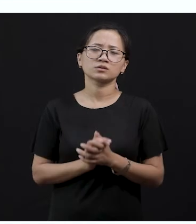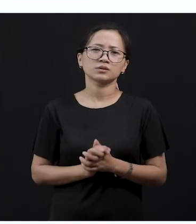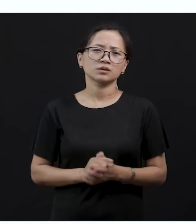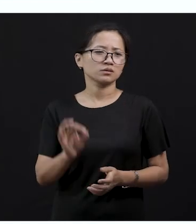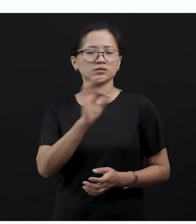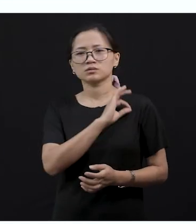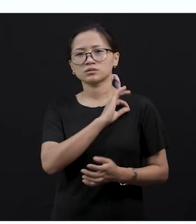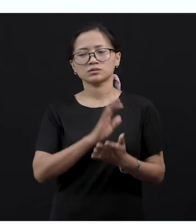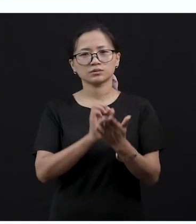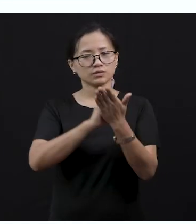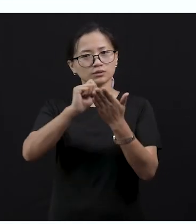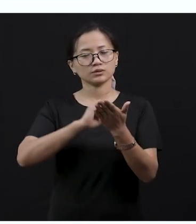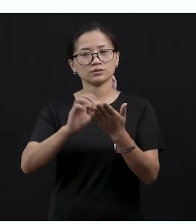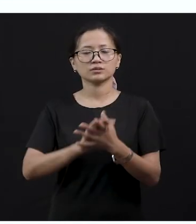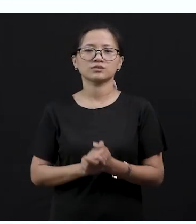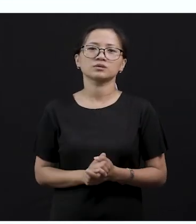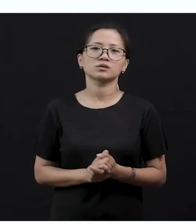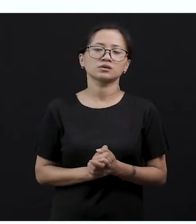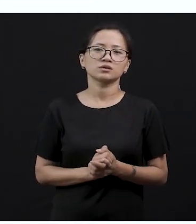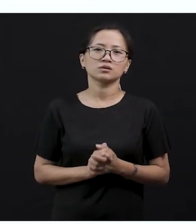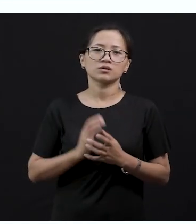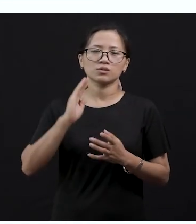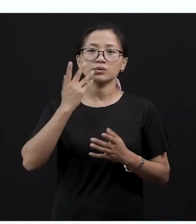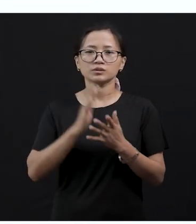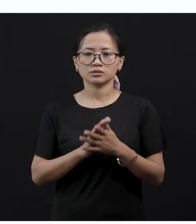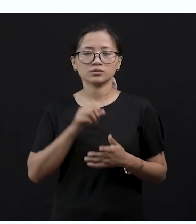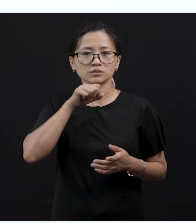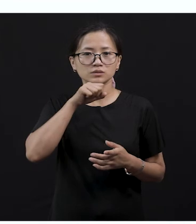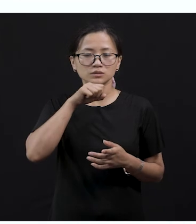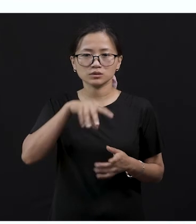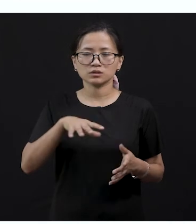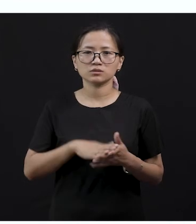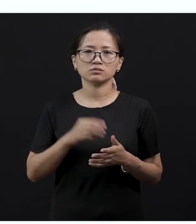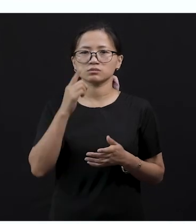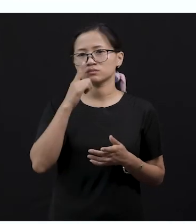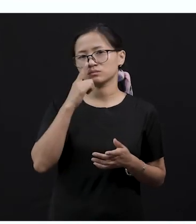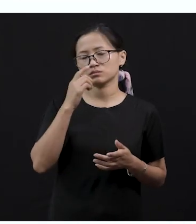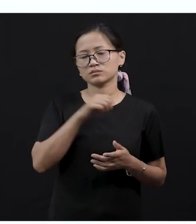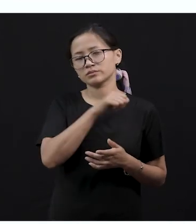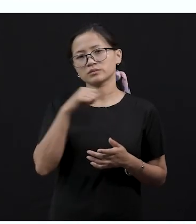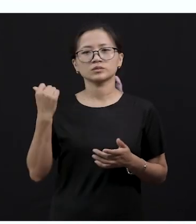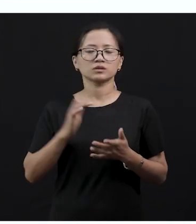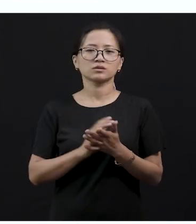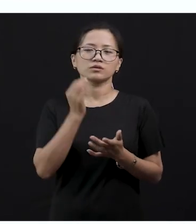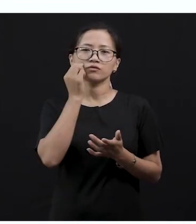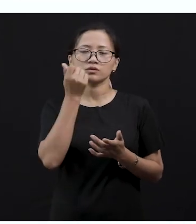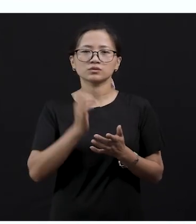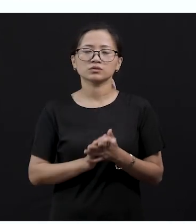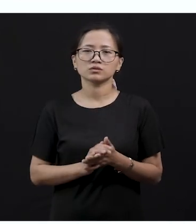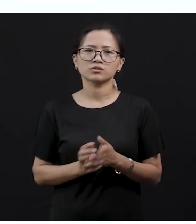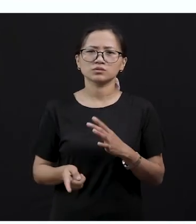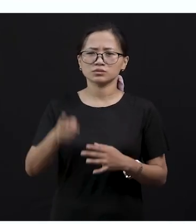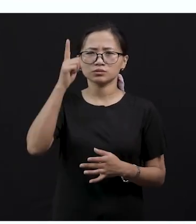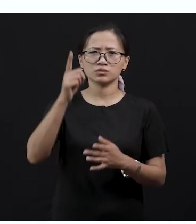so interested in writing was that when he was young, his mother died and his father used to